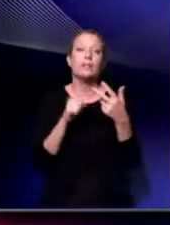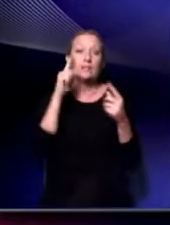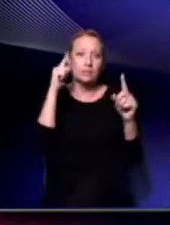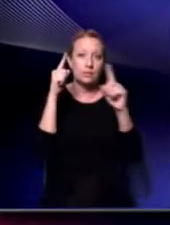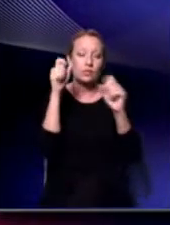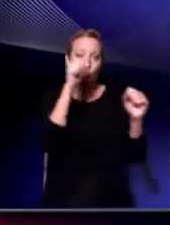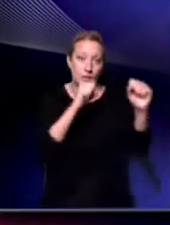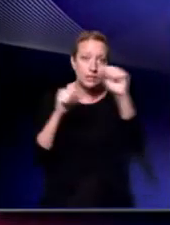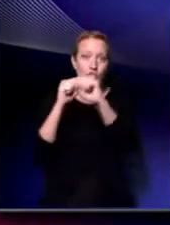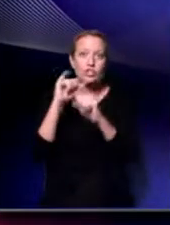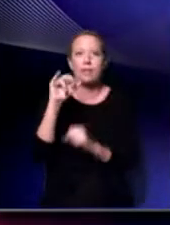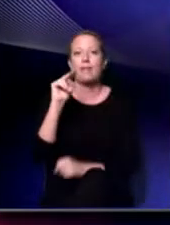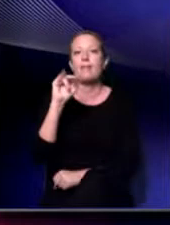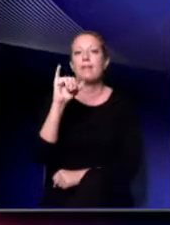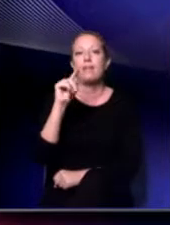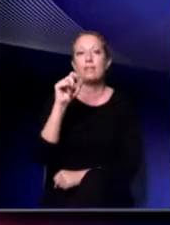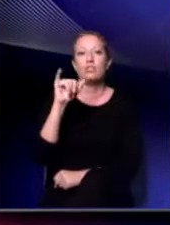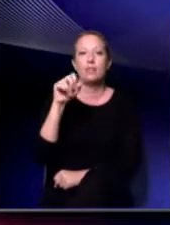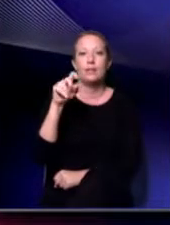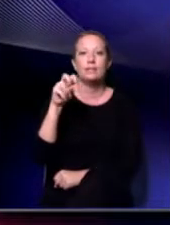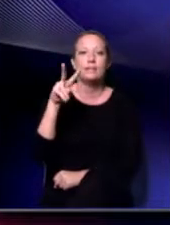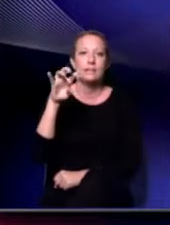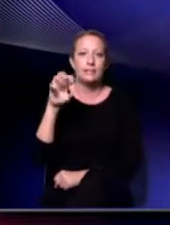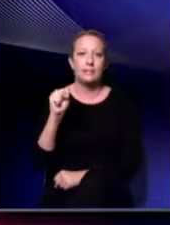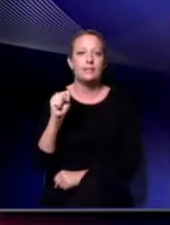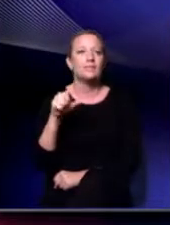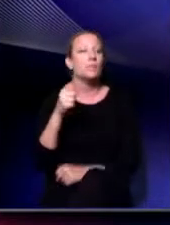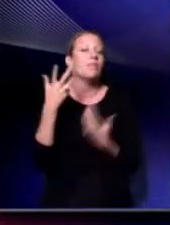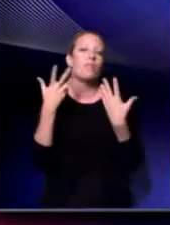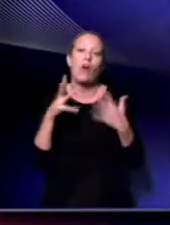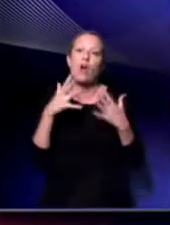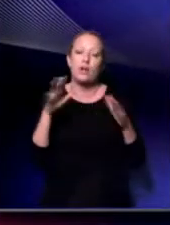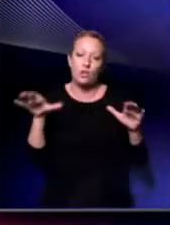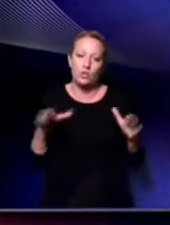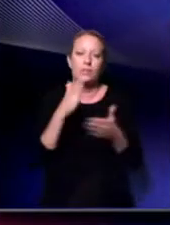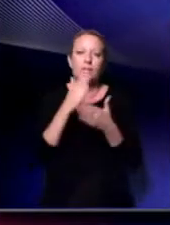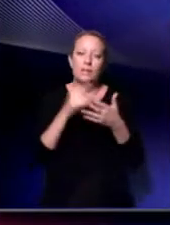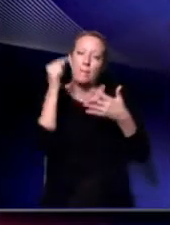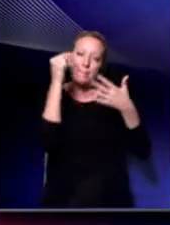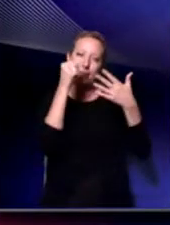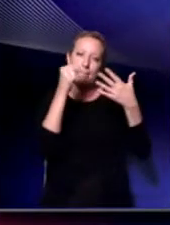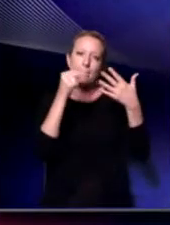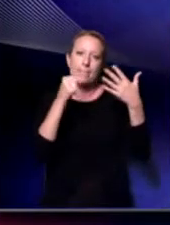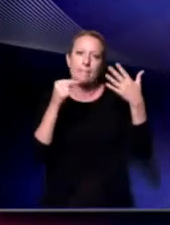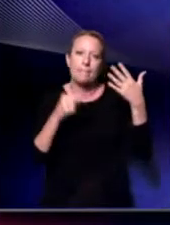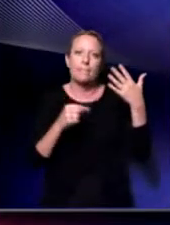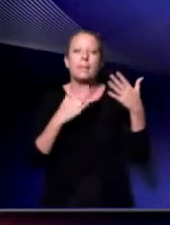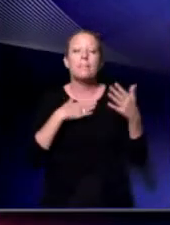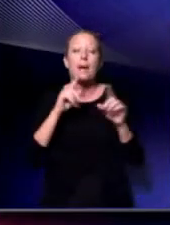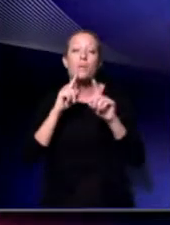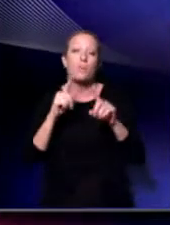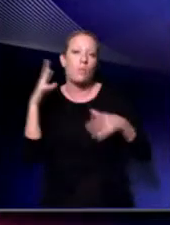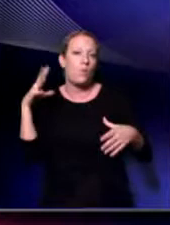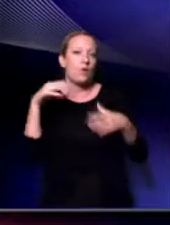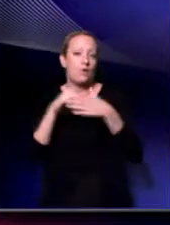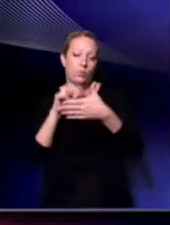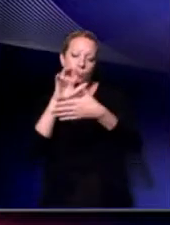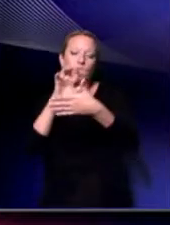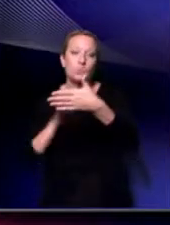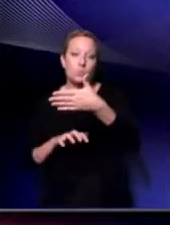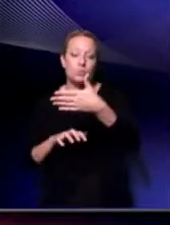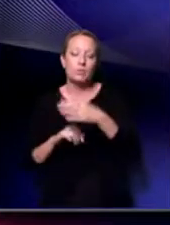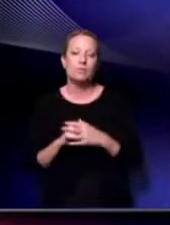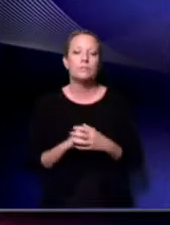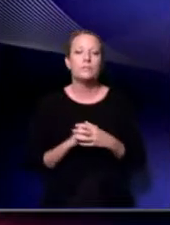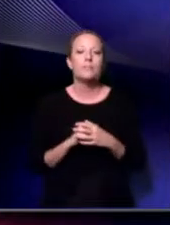just mentioned. We're already doing some activities, which I put into my report. The one thing maybe